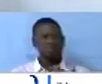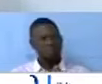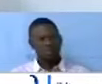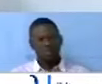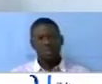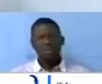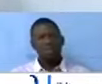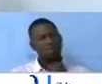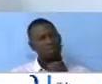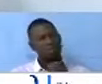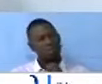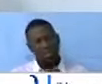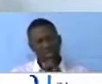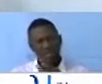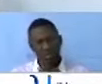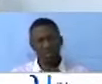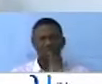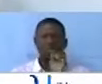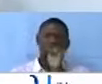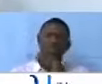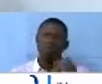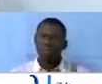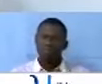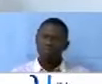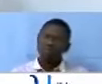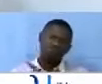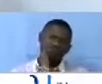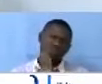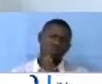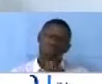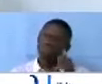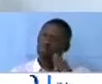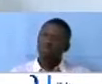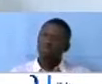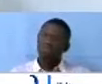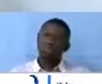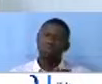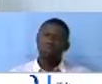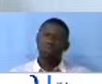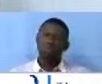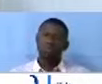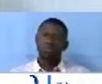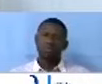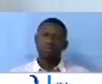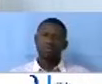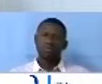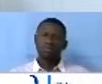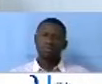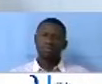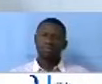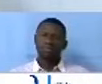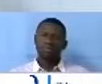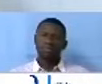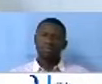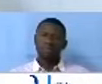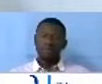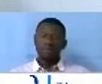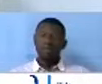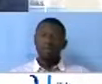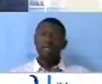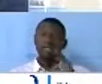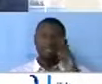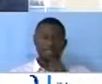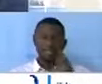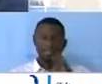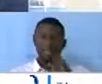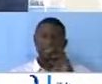I went up to Lantombong. I told him that, sir, why don't you tell your people to stop these people? Yes, this attempt three times. We have